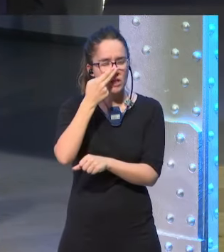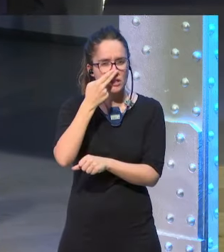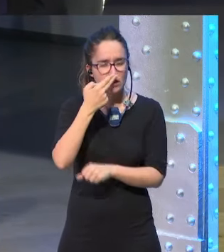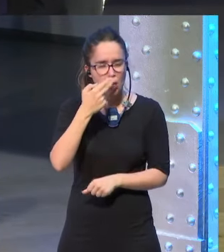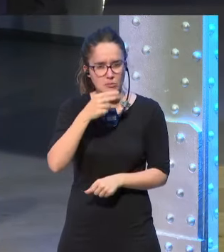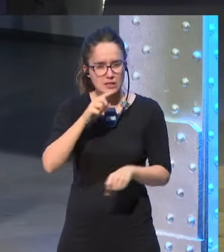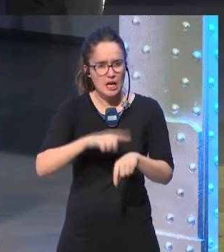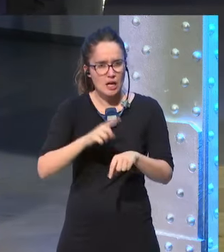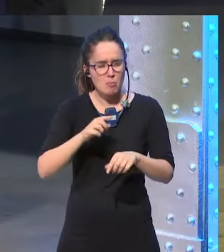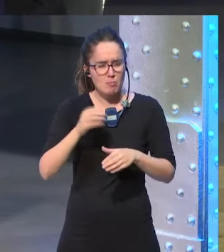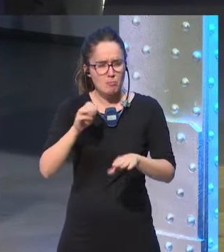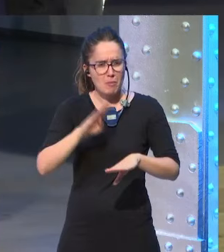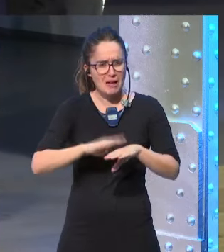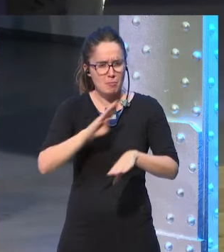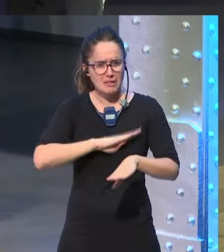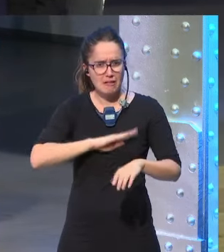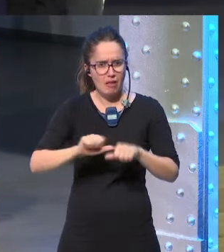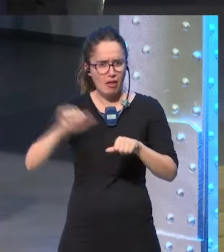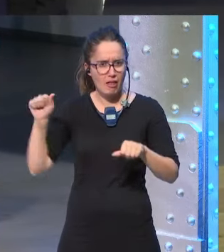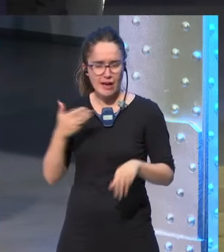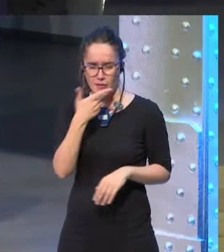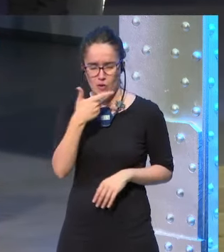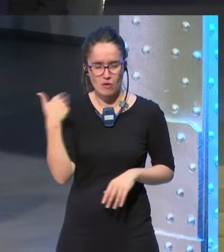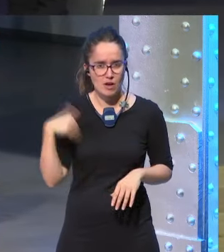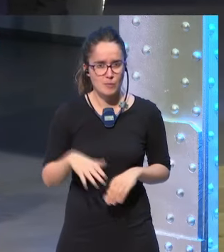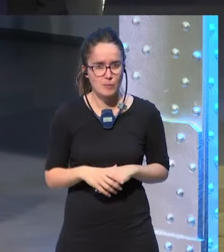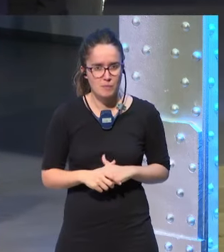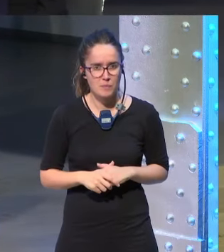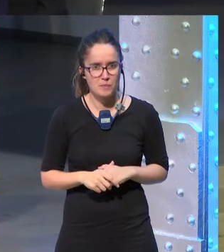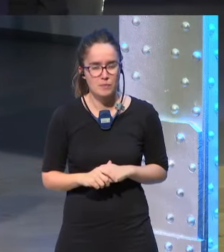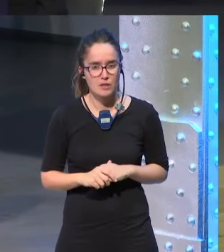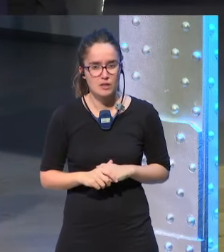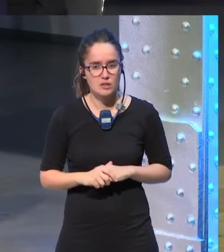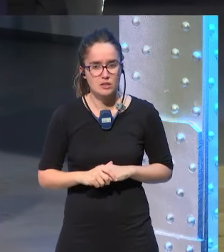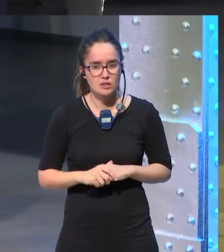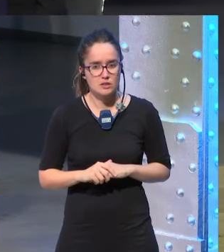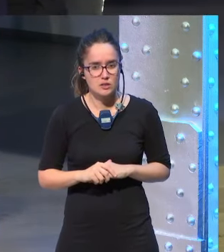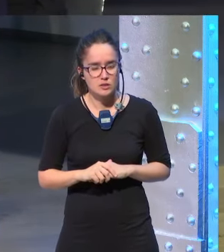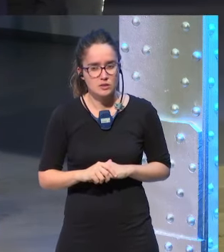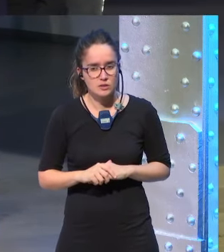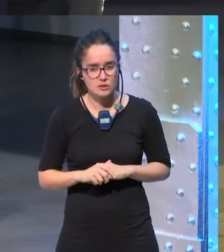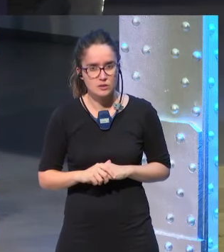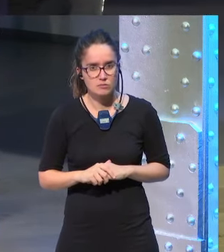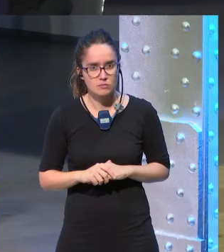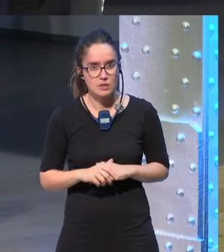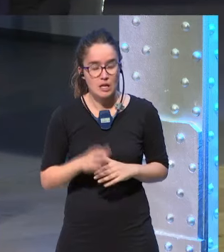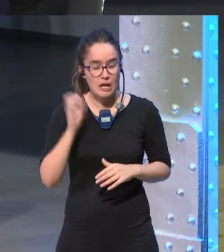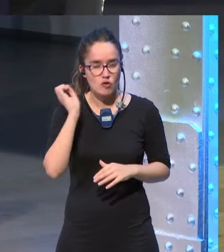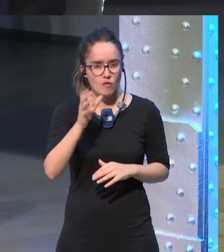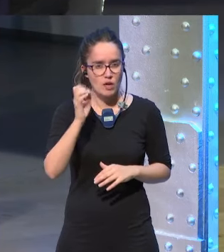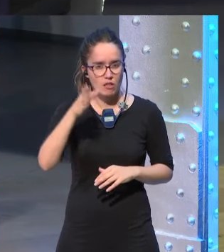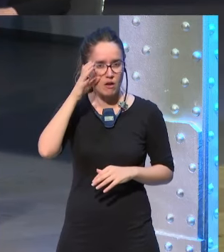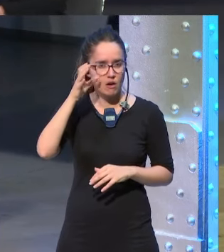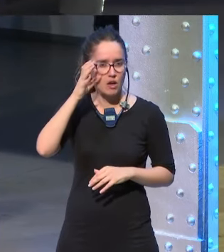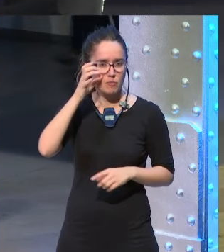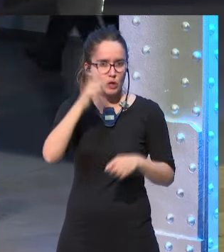So what you've been saying a few times or alluding to during your talk, but